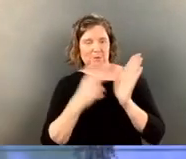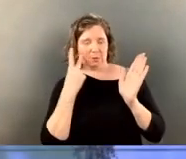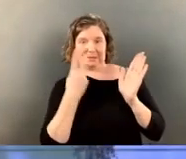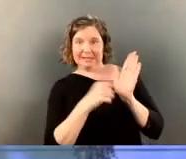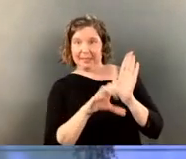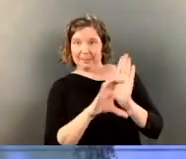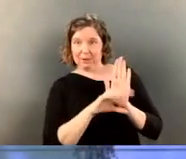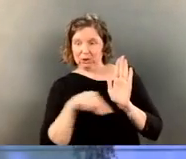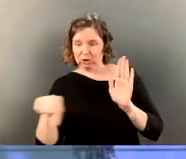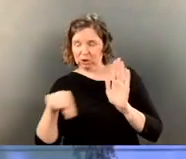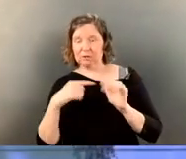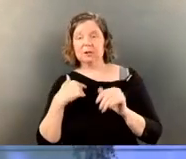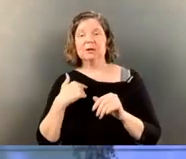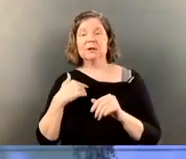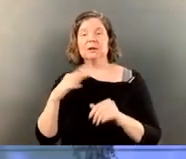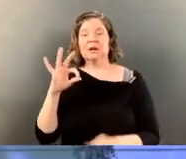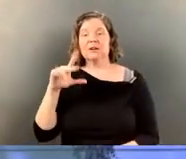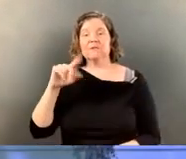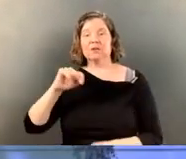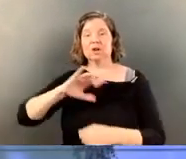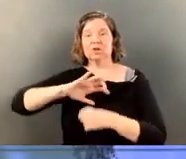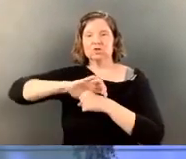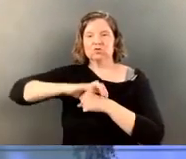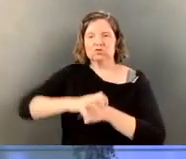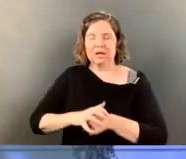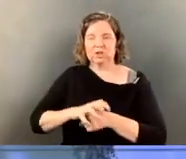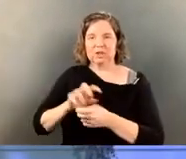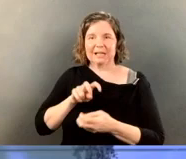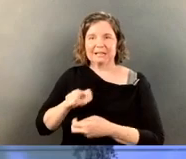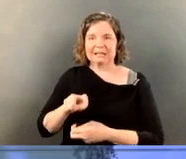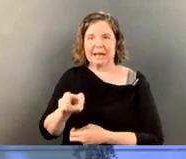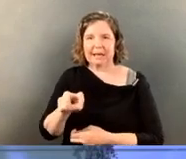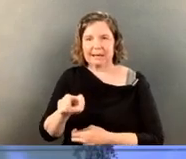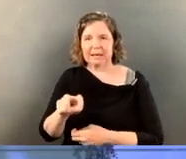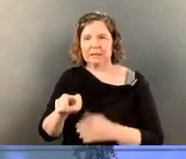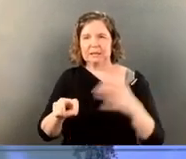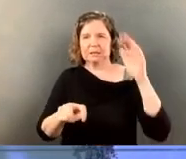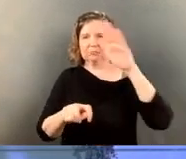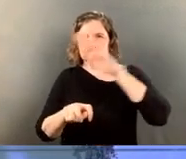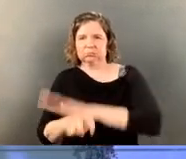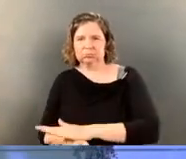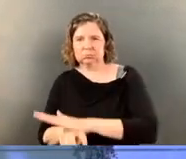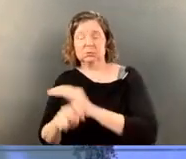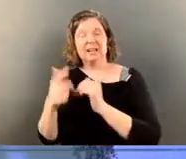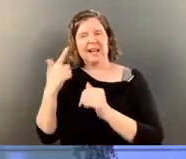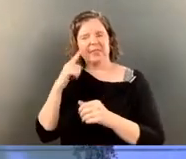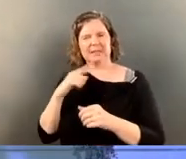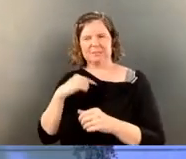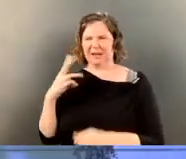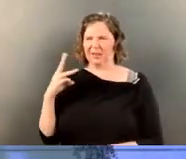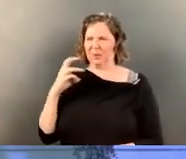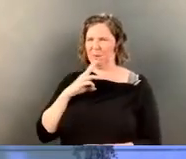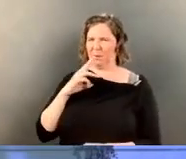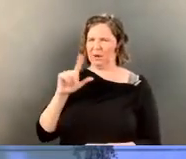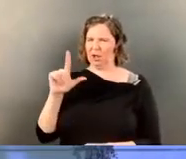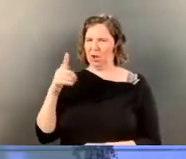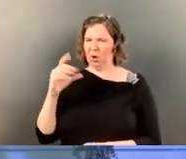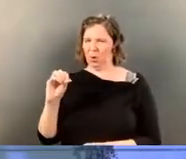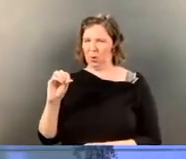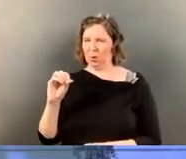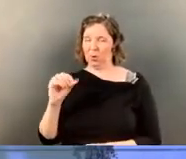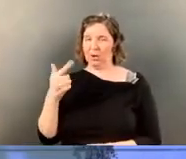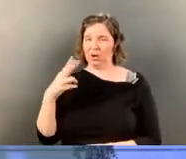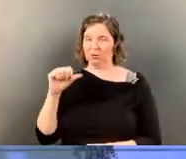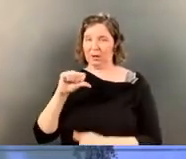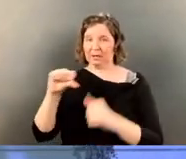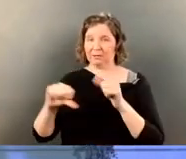right there in the picture, a foot crushing a snake. Now, in my opinion, this may go down as one of the weirdest logos in